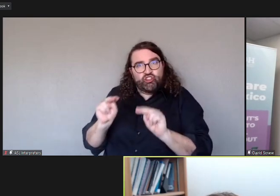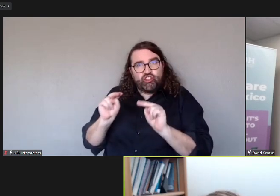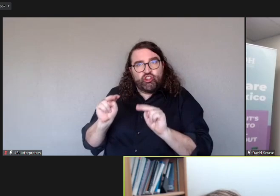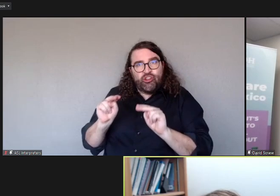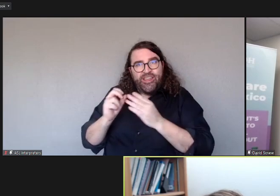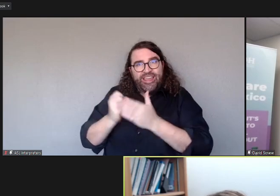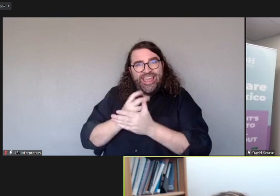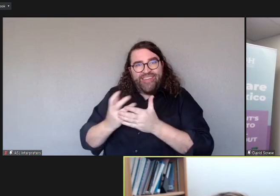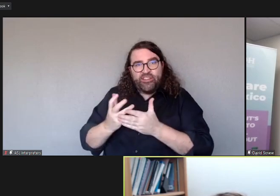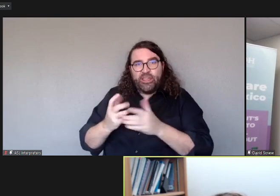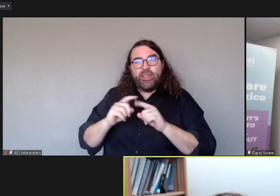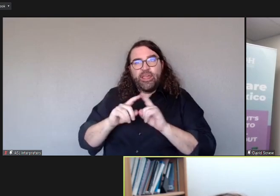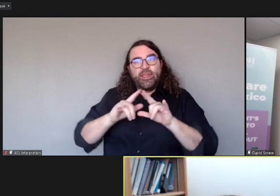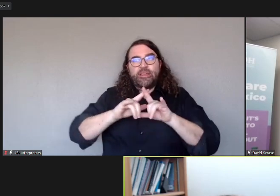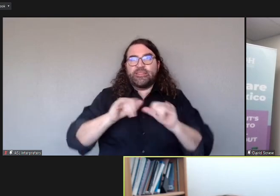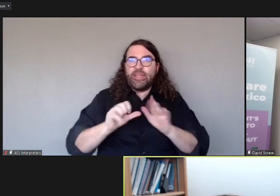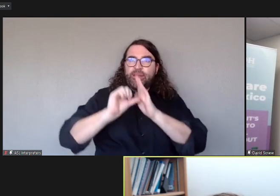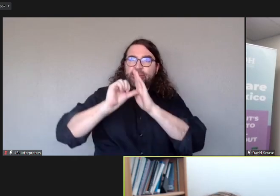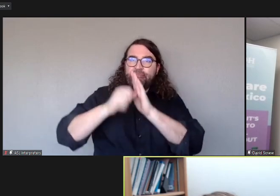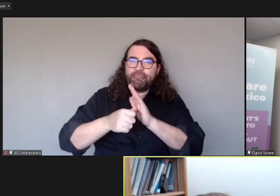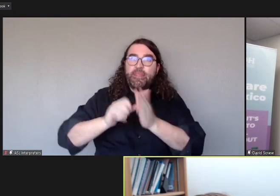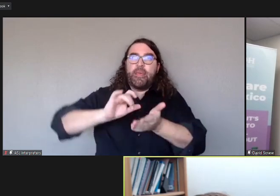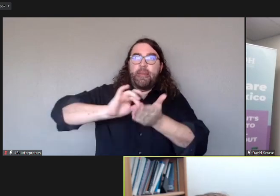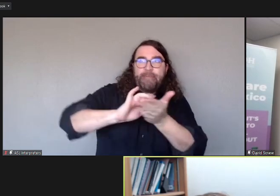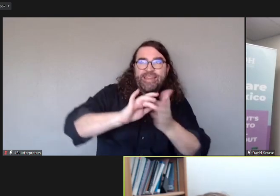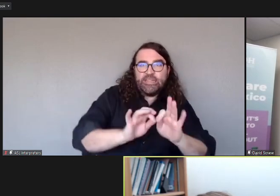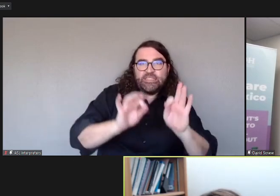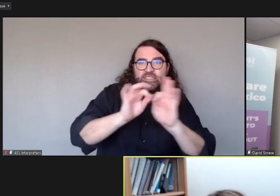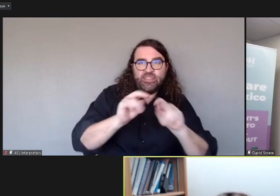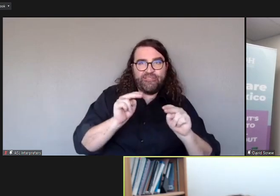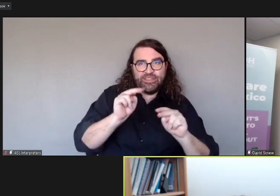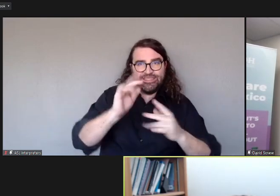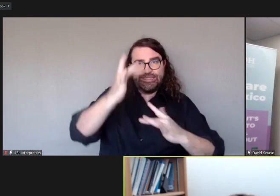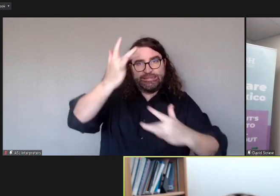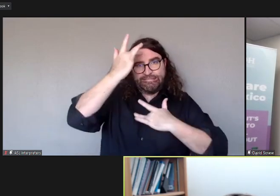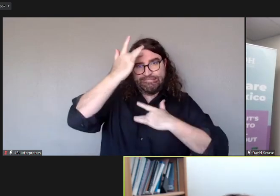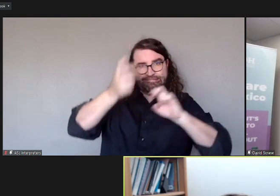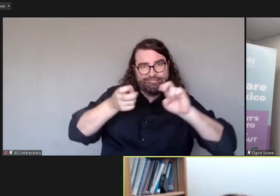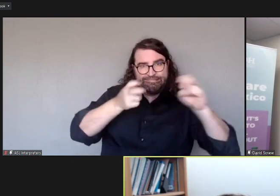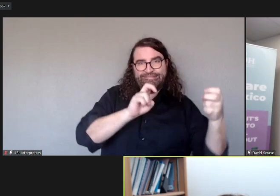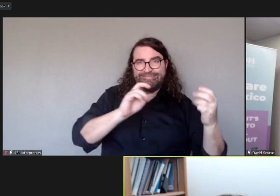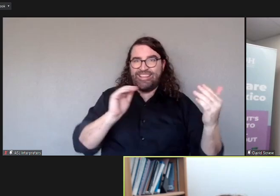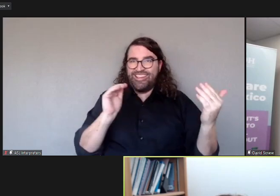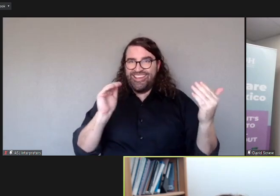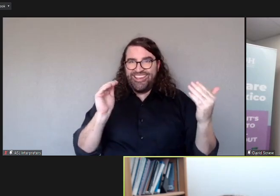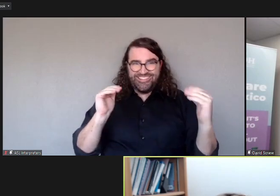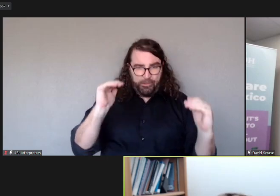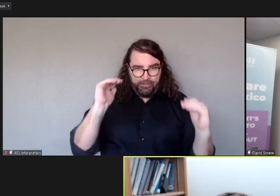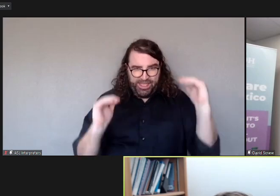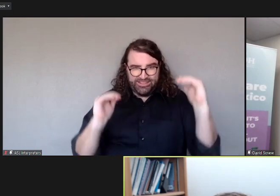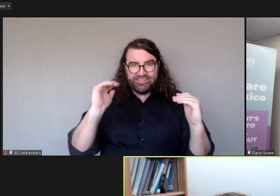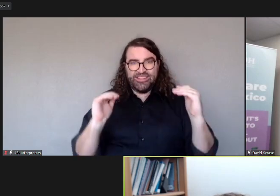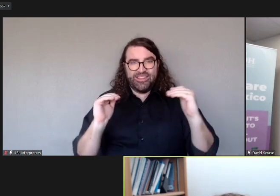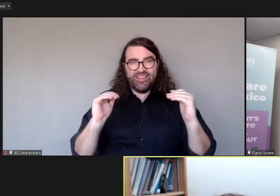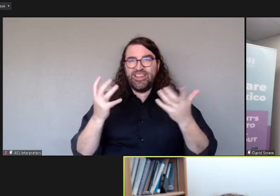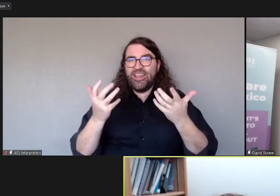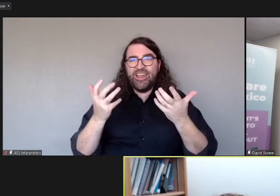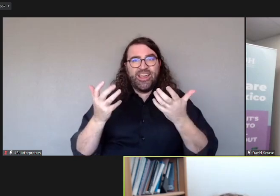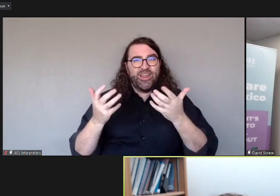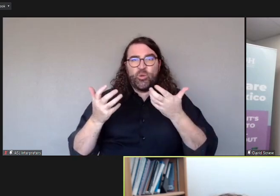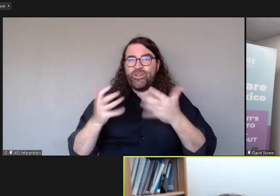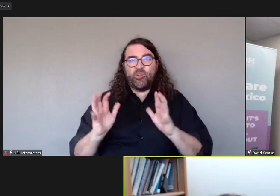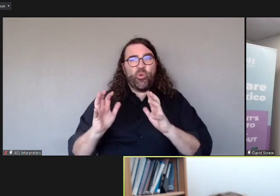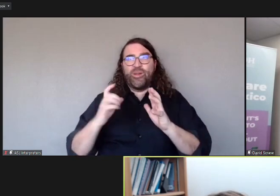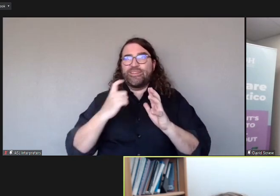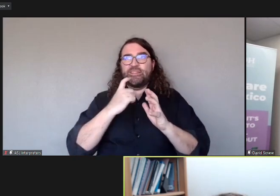and an emphasis on medically significant illness does not. We do not want to indicate